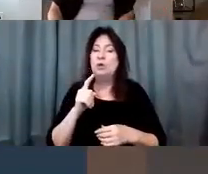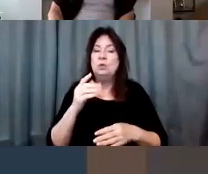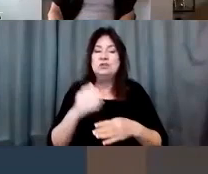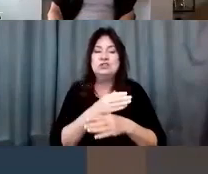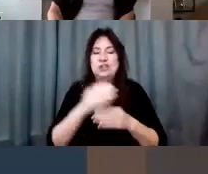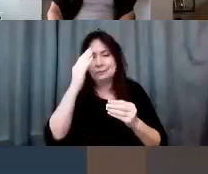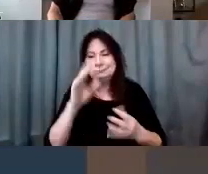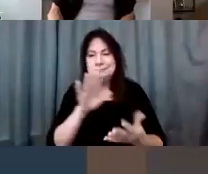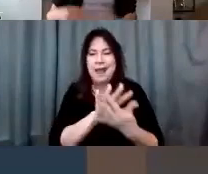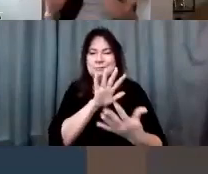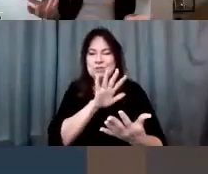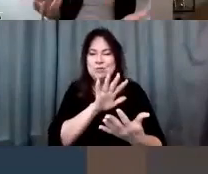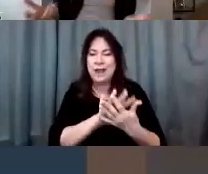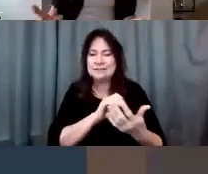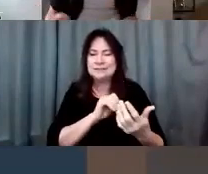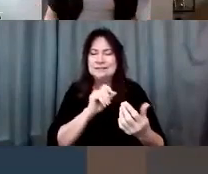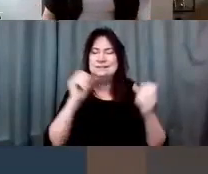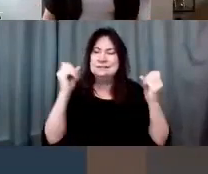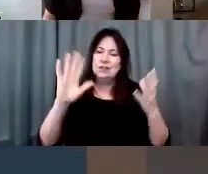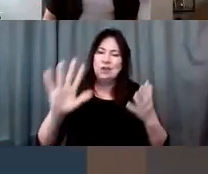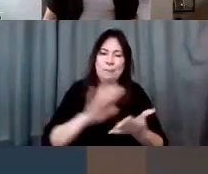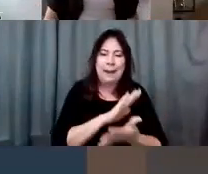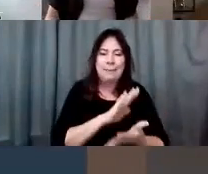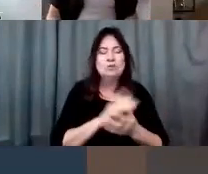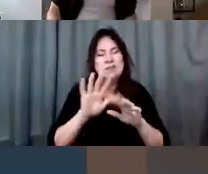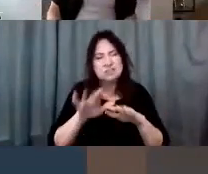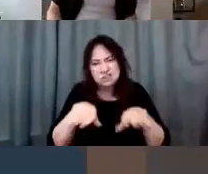already shared your papers. Let's just open it up